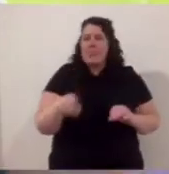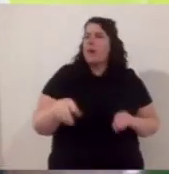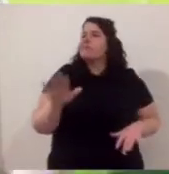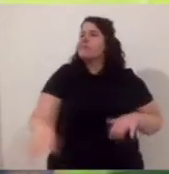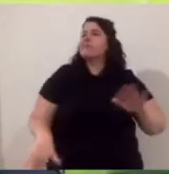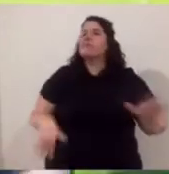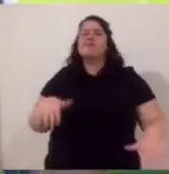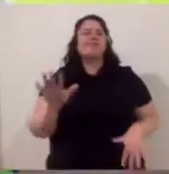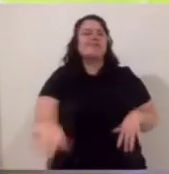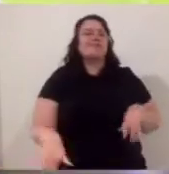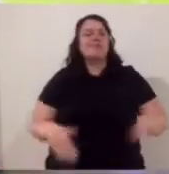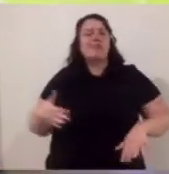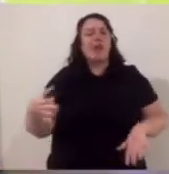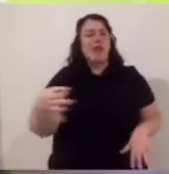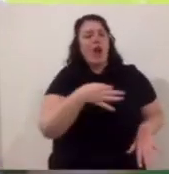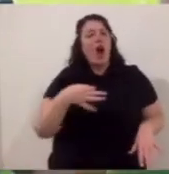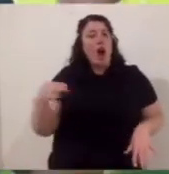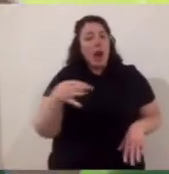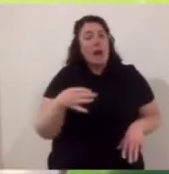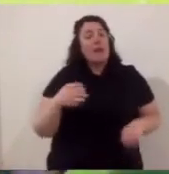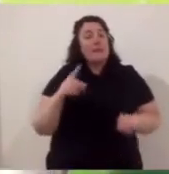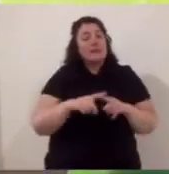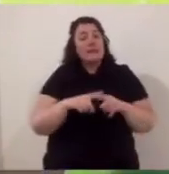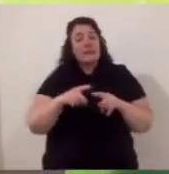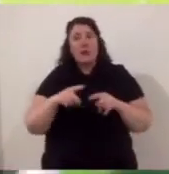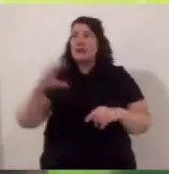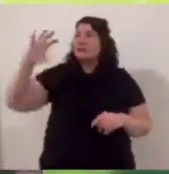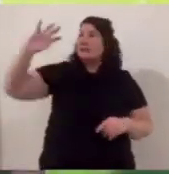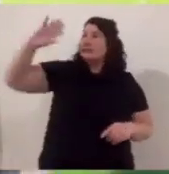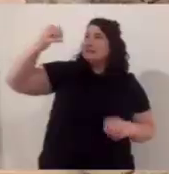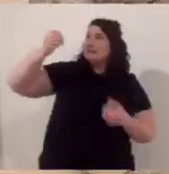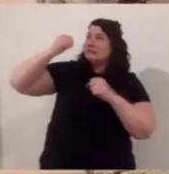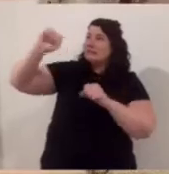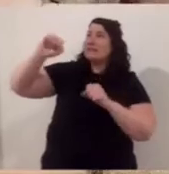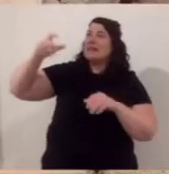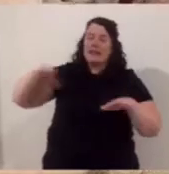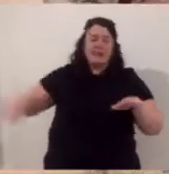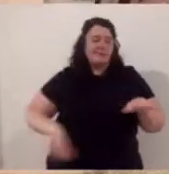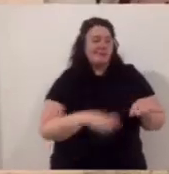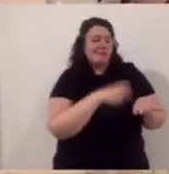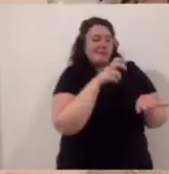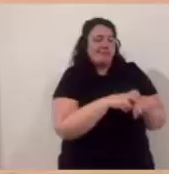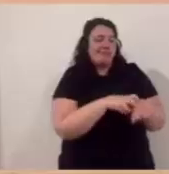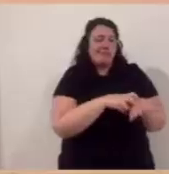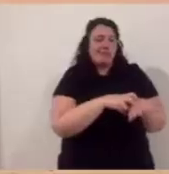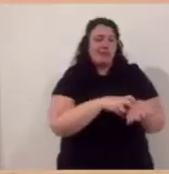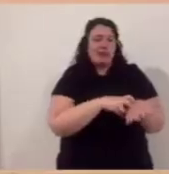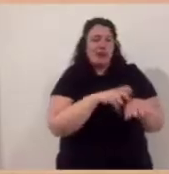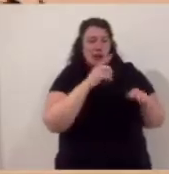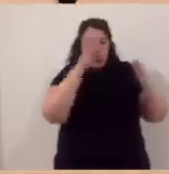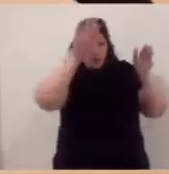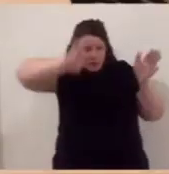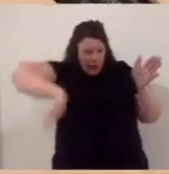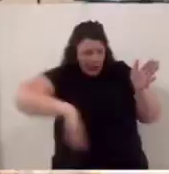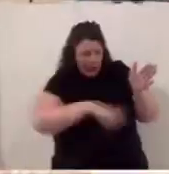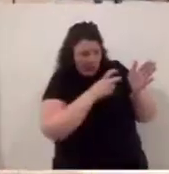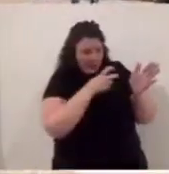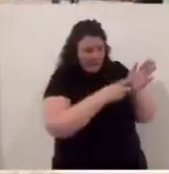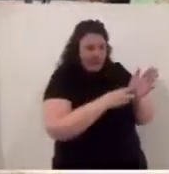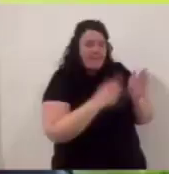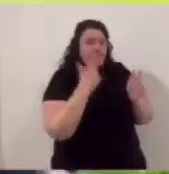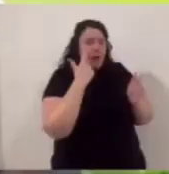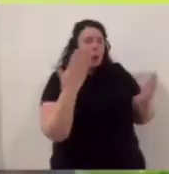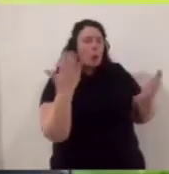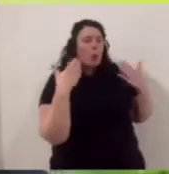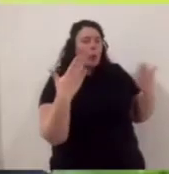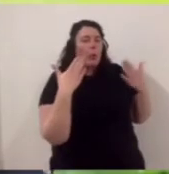big, they have free range of the islands, but they do still have to shelter from the heat. So that's when you'll get them down in the shaded gullies,